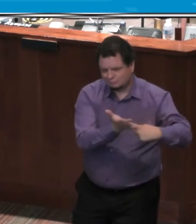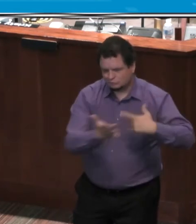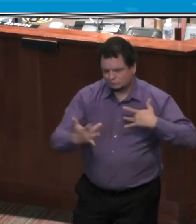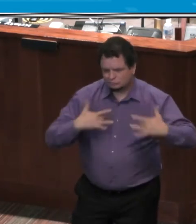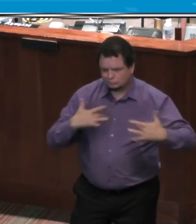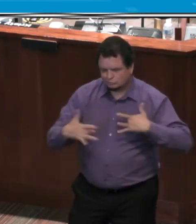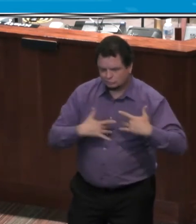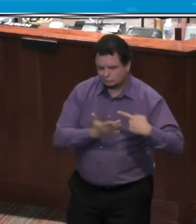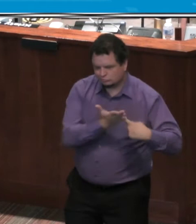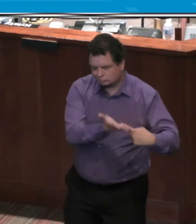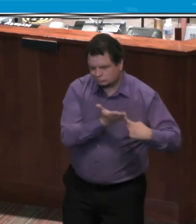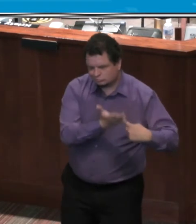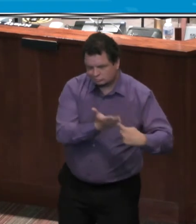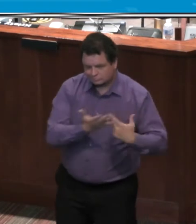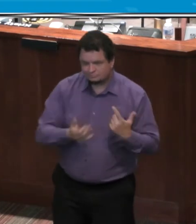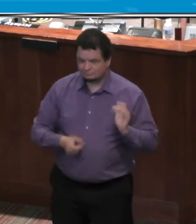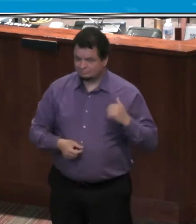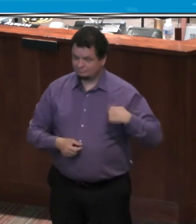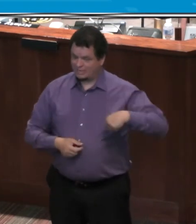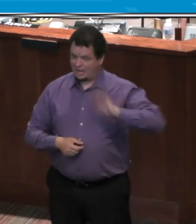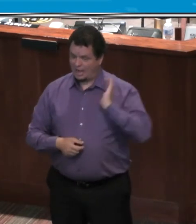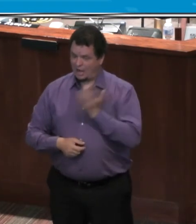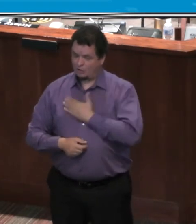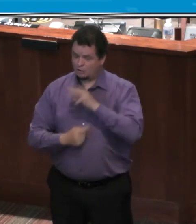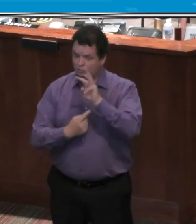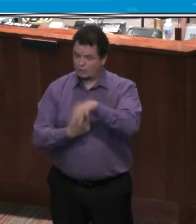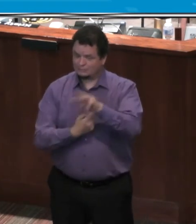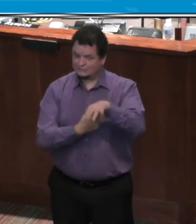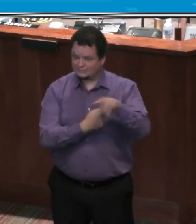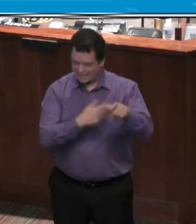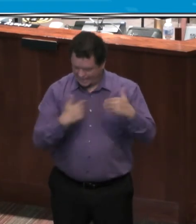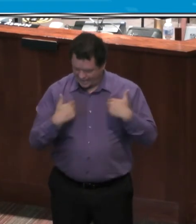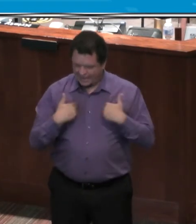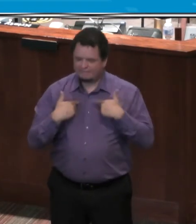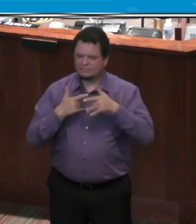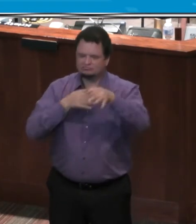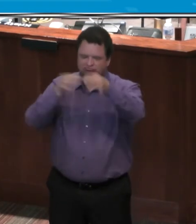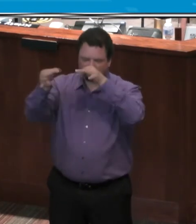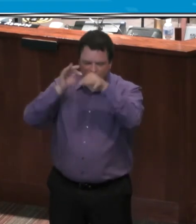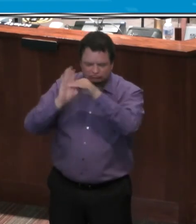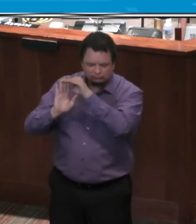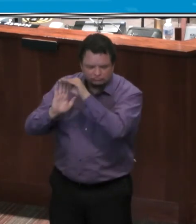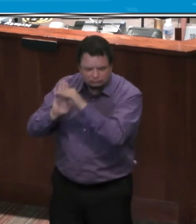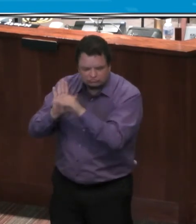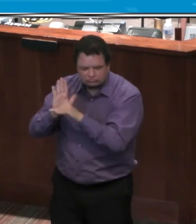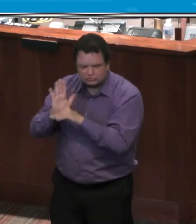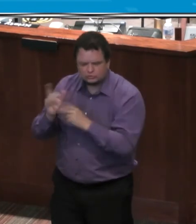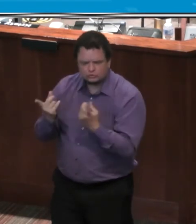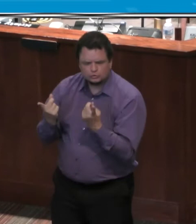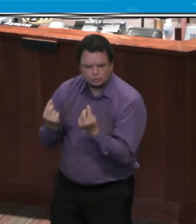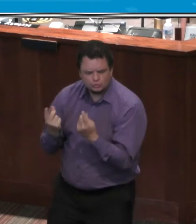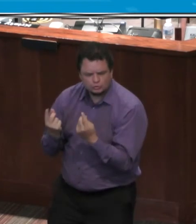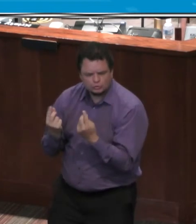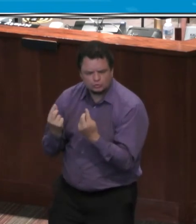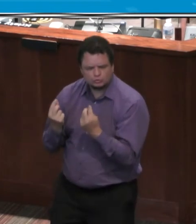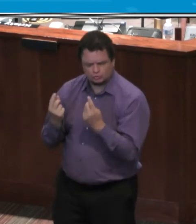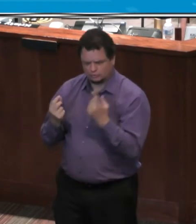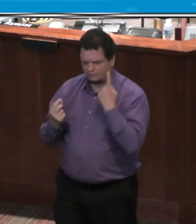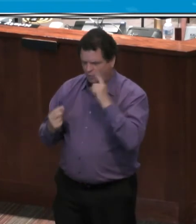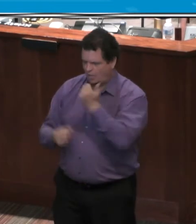also on there. So they are readily available to not only stakeholders, but the public as well. Thank you. Great job. Thank you very